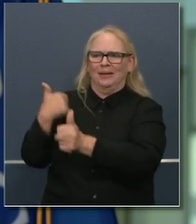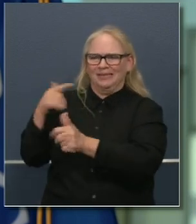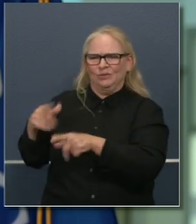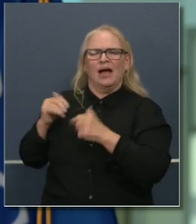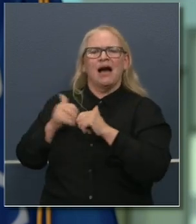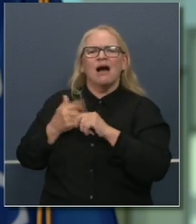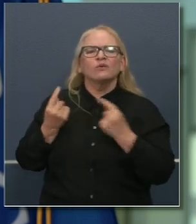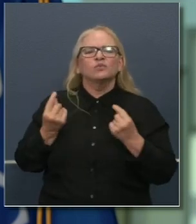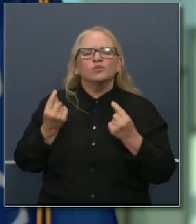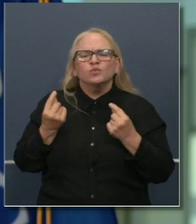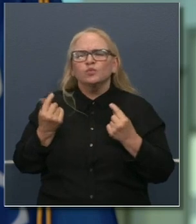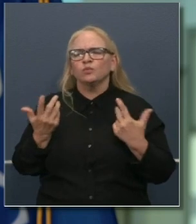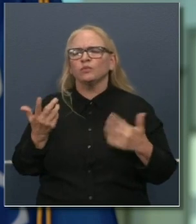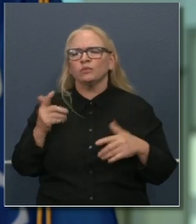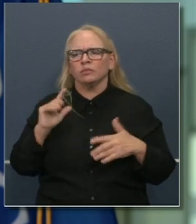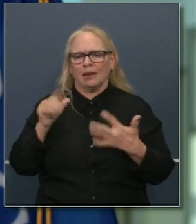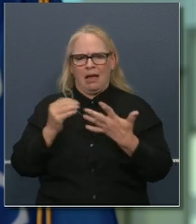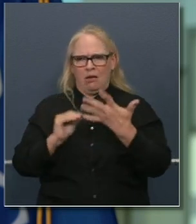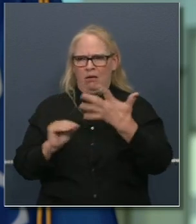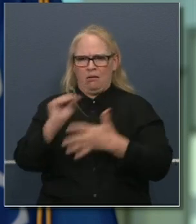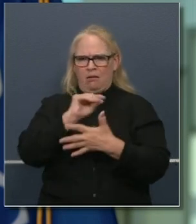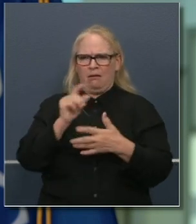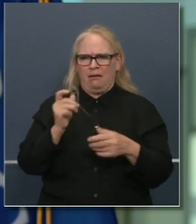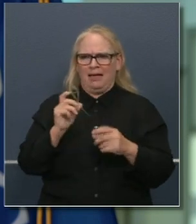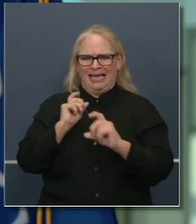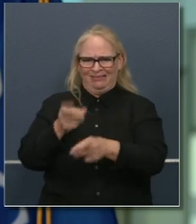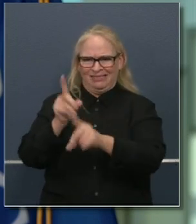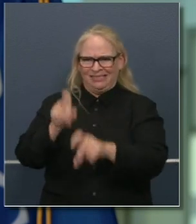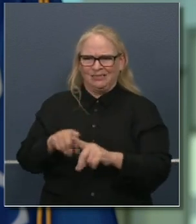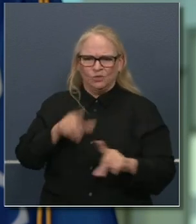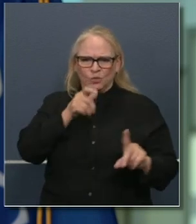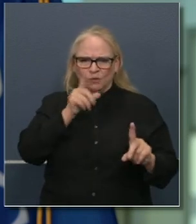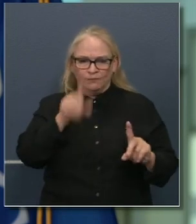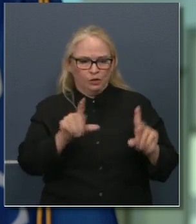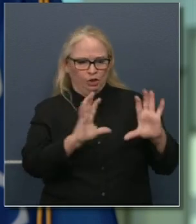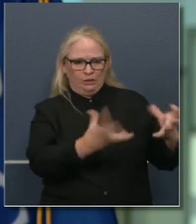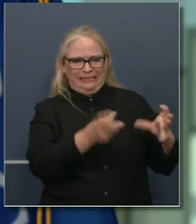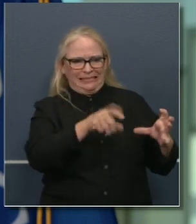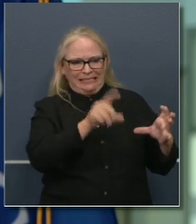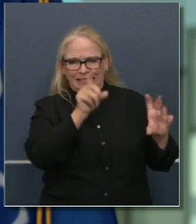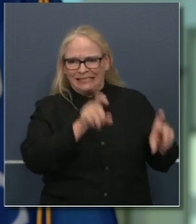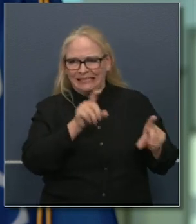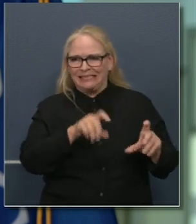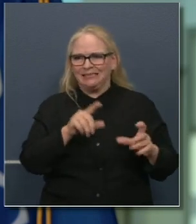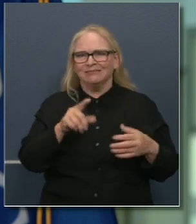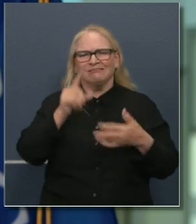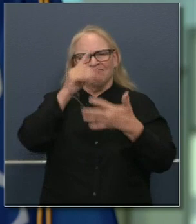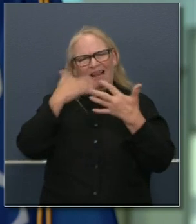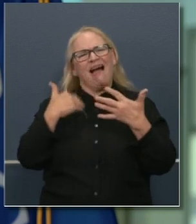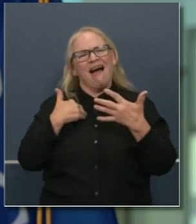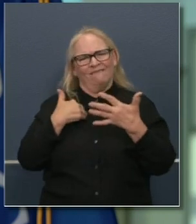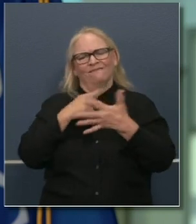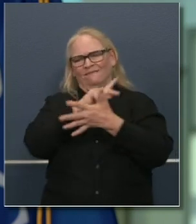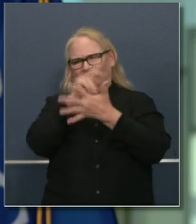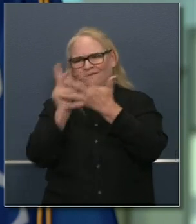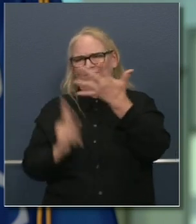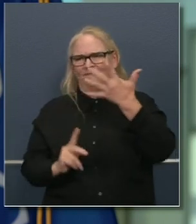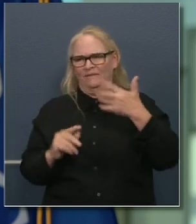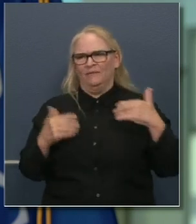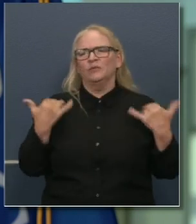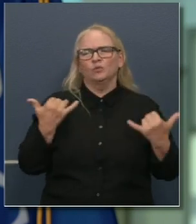of how we're prioritizing and what we're prioritizing. And today, we reinforced that priority. He